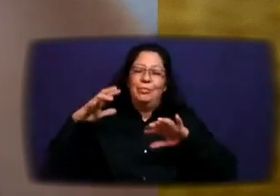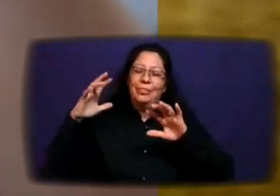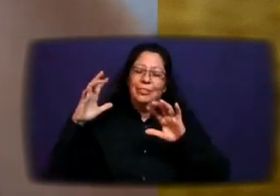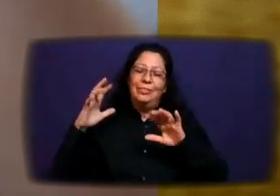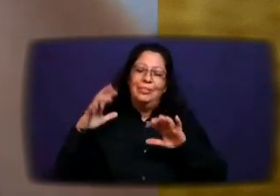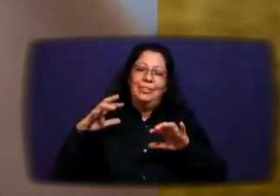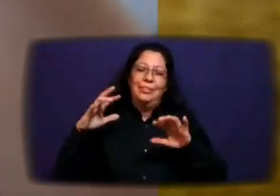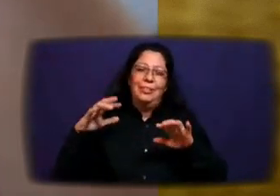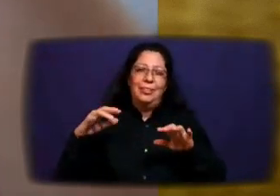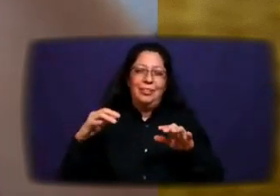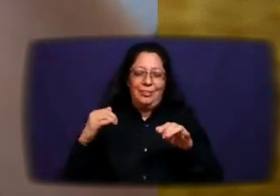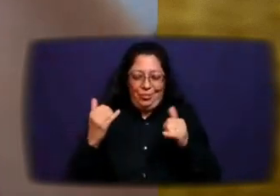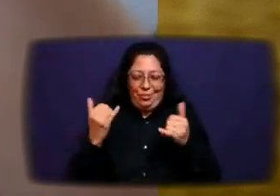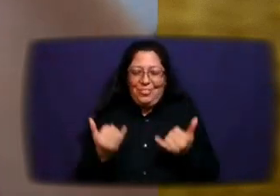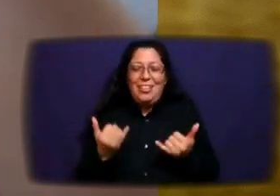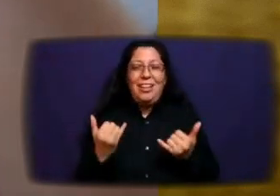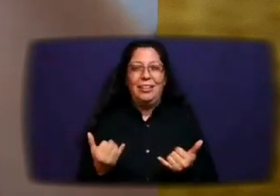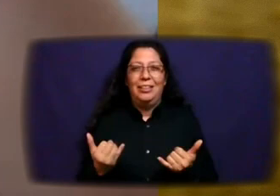for today.